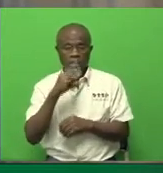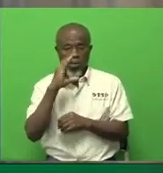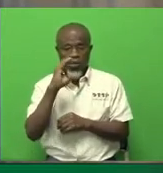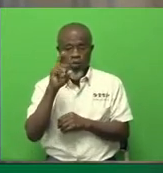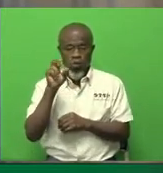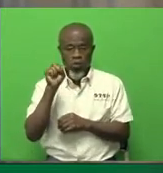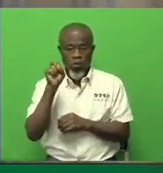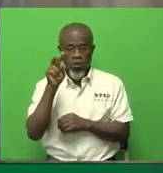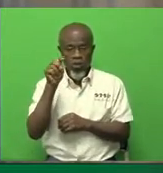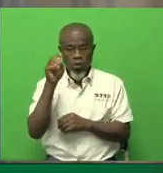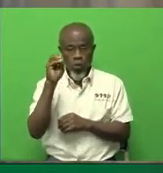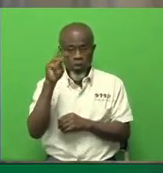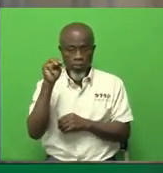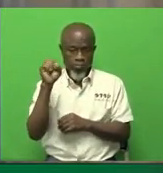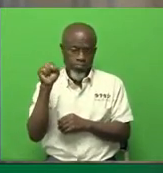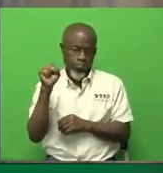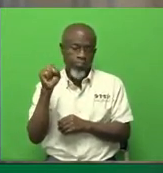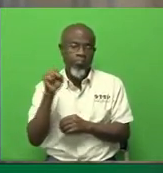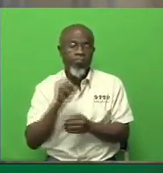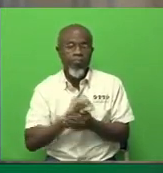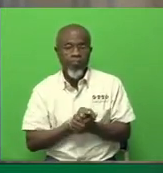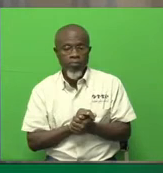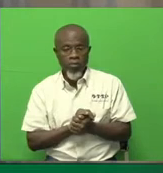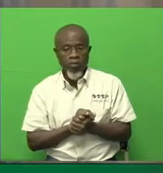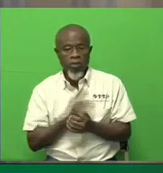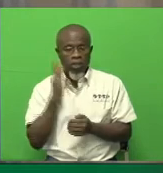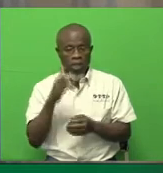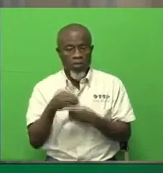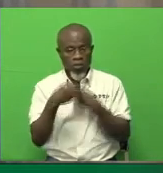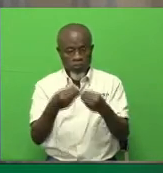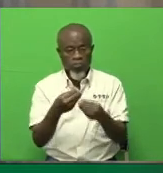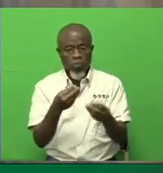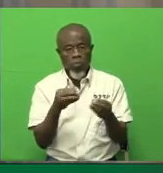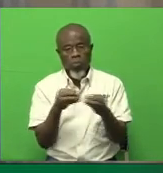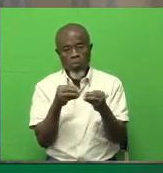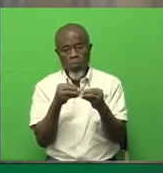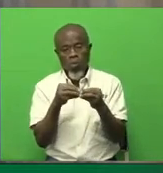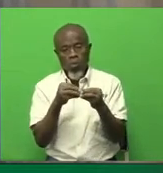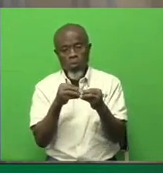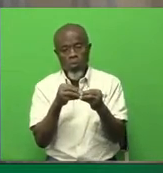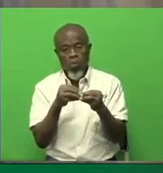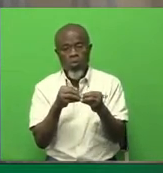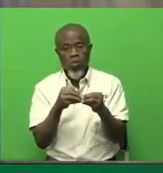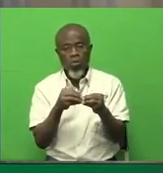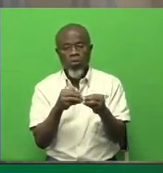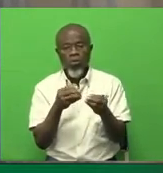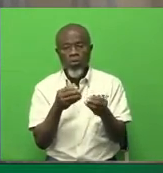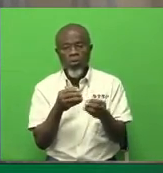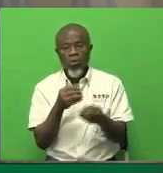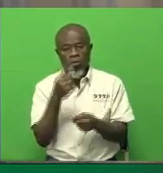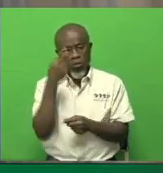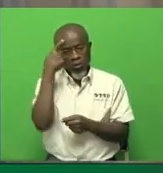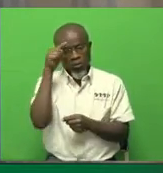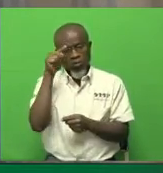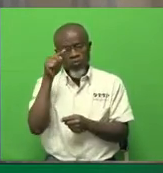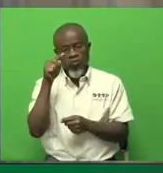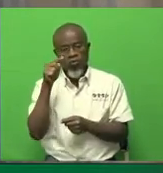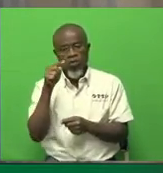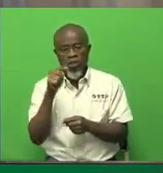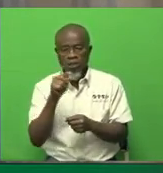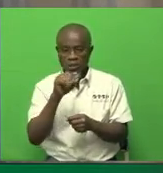also simplify the personal corporate income tax regime as well as the vat